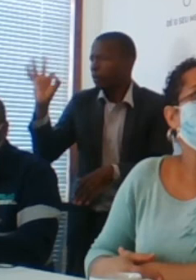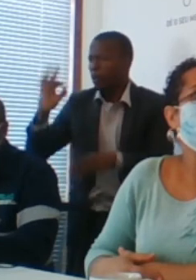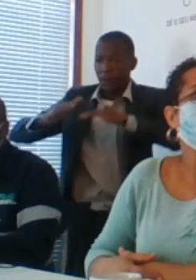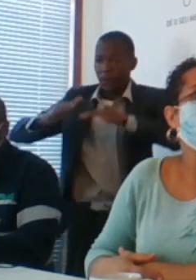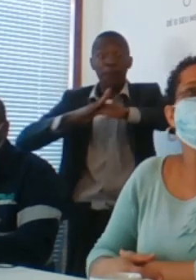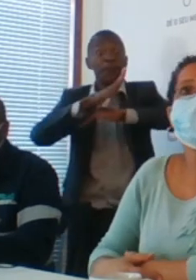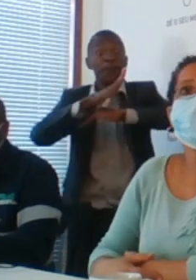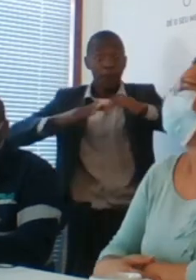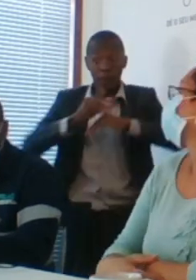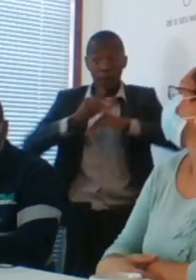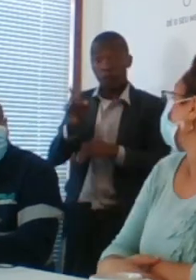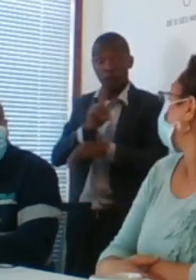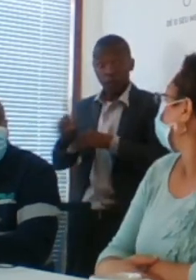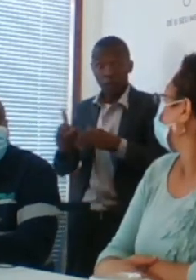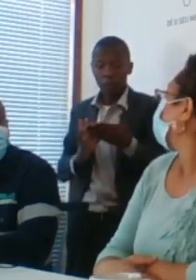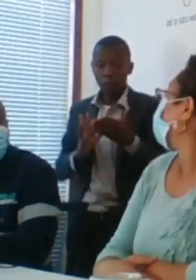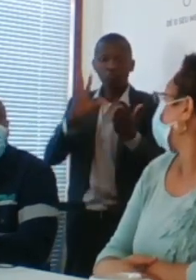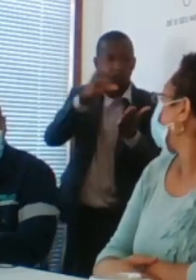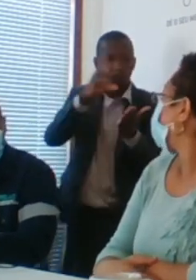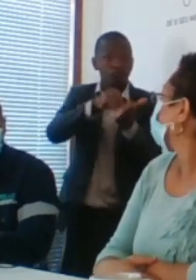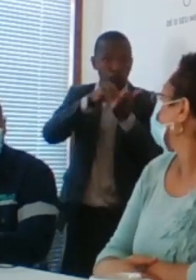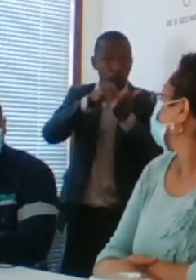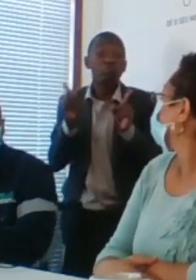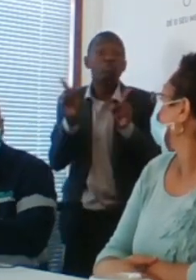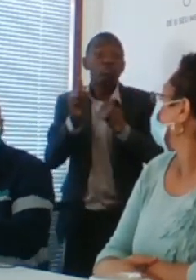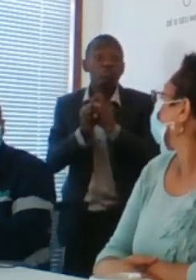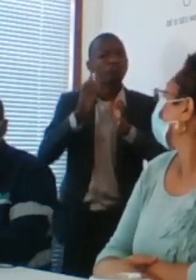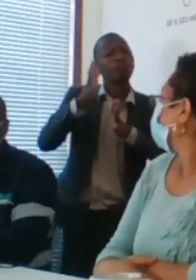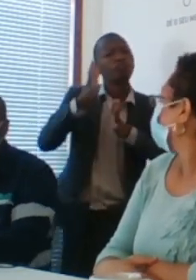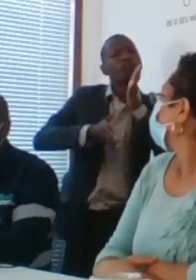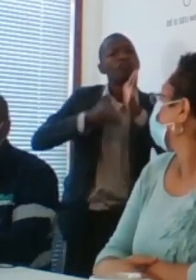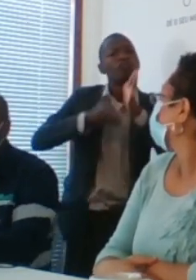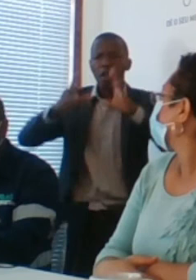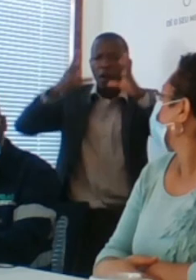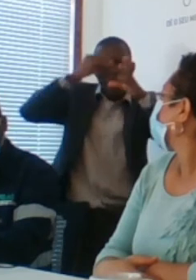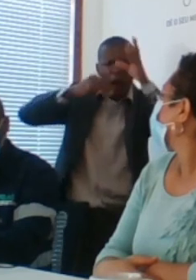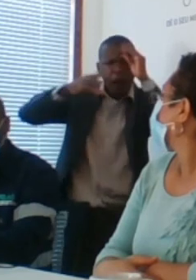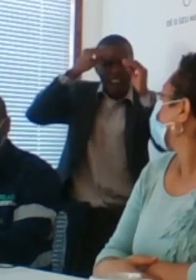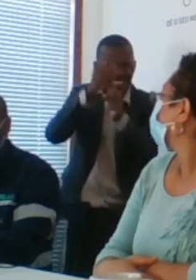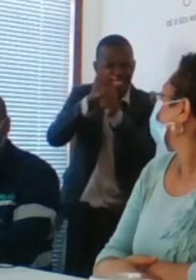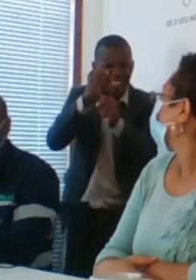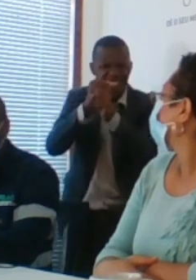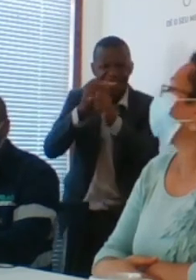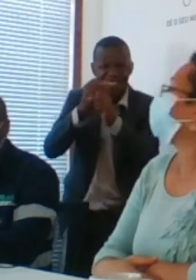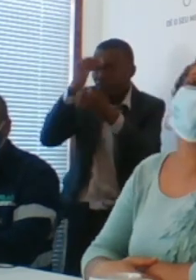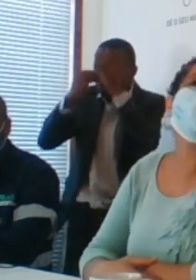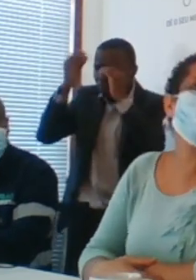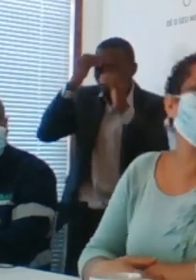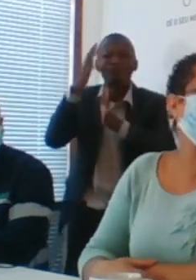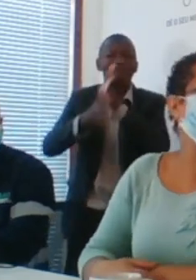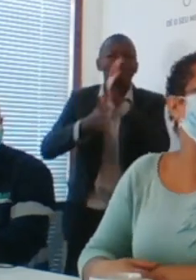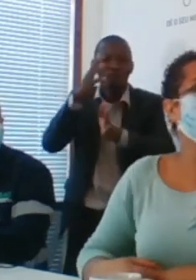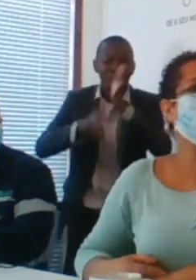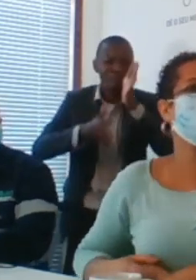the component of training the trainees in language, in same language, so that they can be prepared to attend this target group. Thank you so